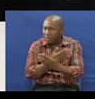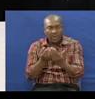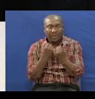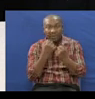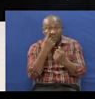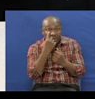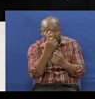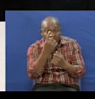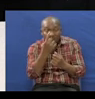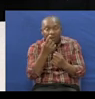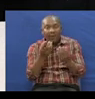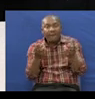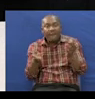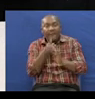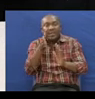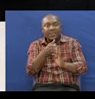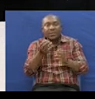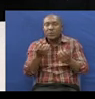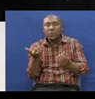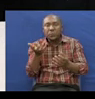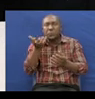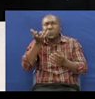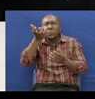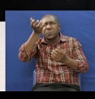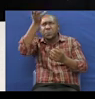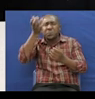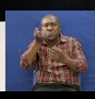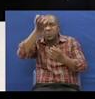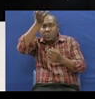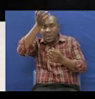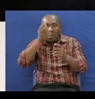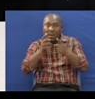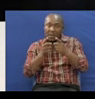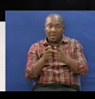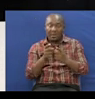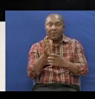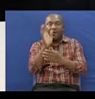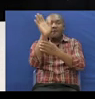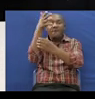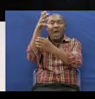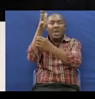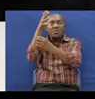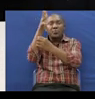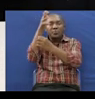at once. You will start seeing the smoke or the